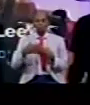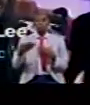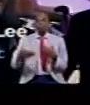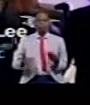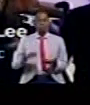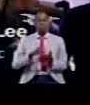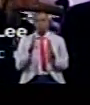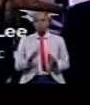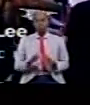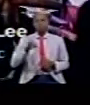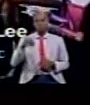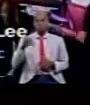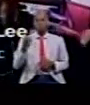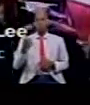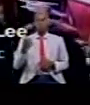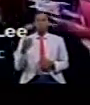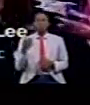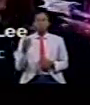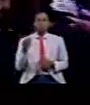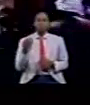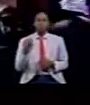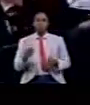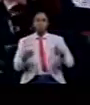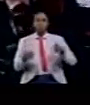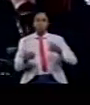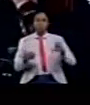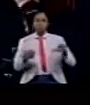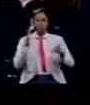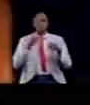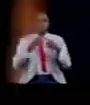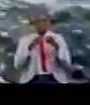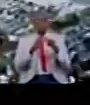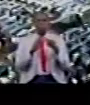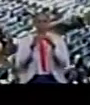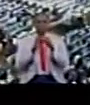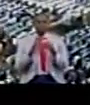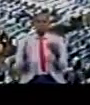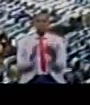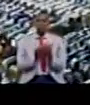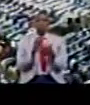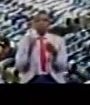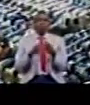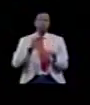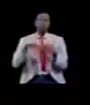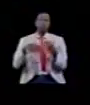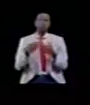accept such. And the lecturer failed that girl in